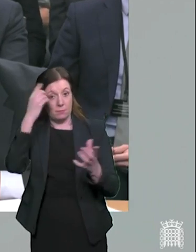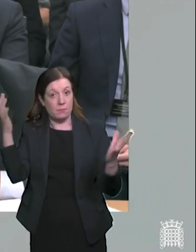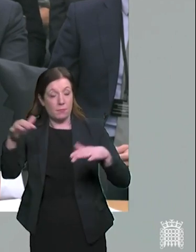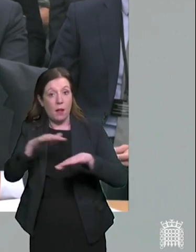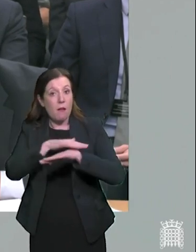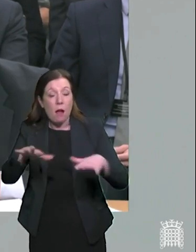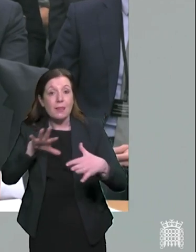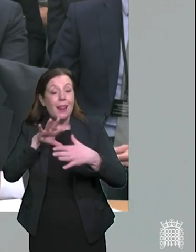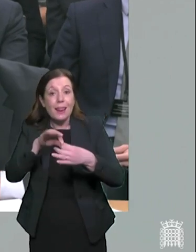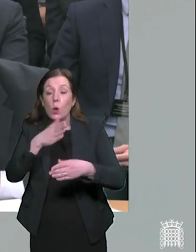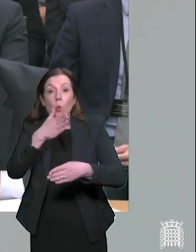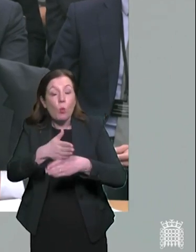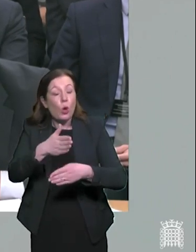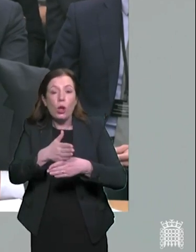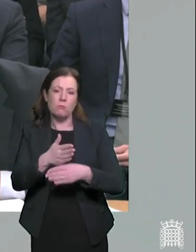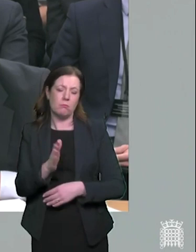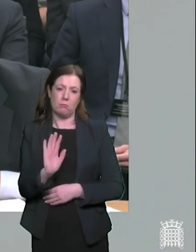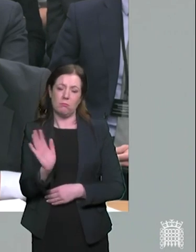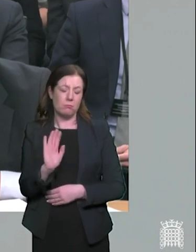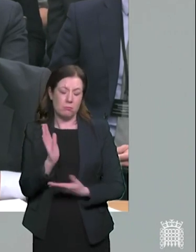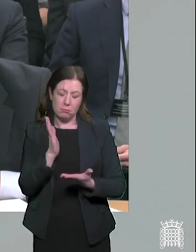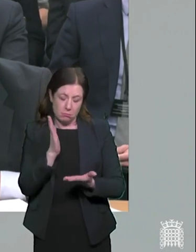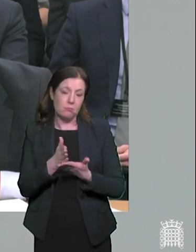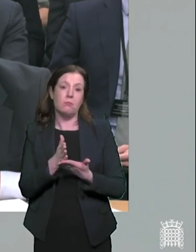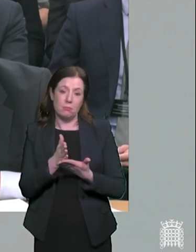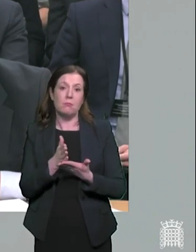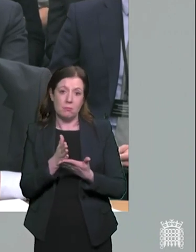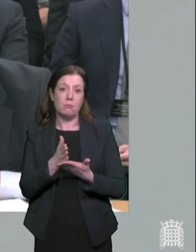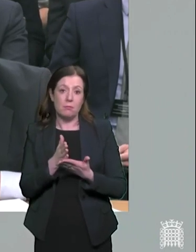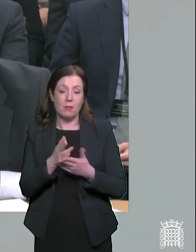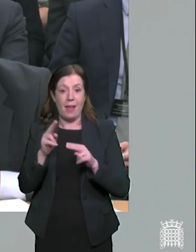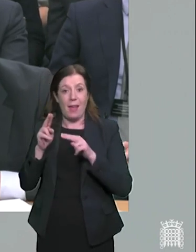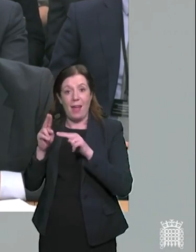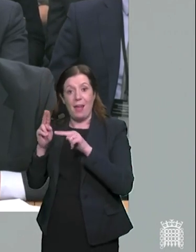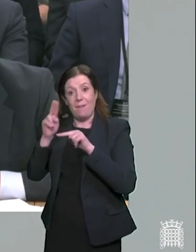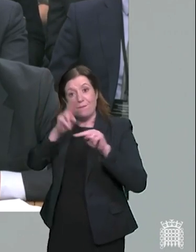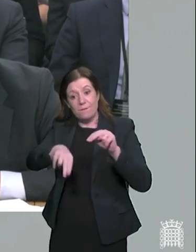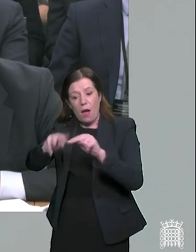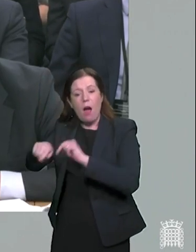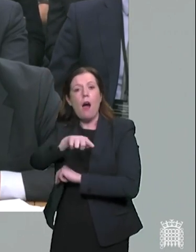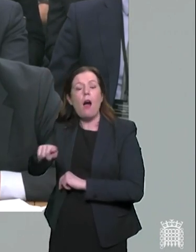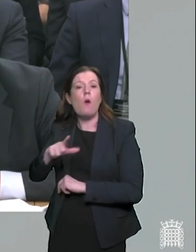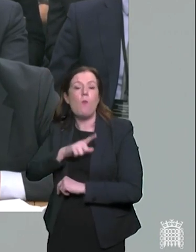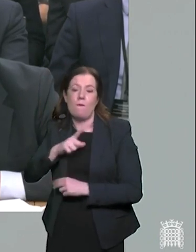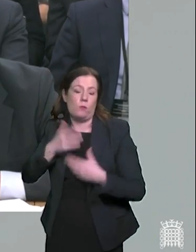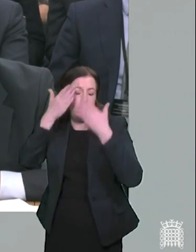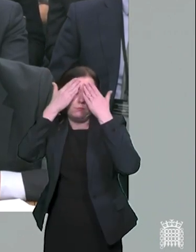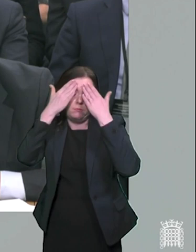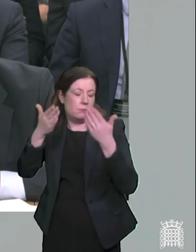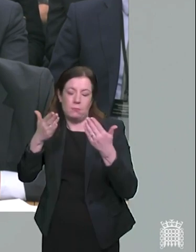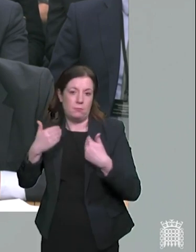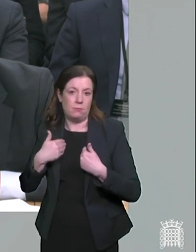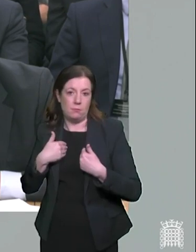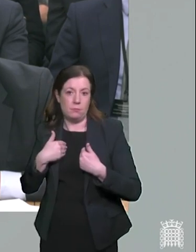not a gathering that was reasonably necessary for work purposes. I don't know why the FPNs were issued, but it may be that they were